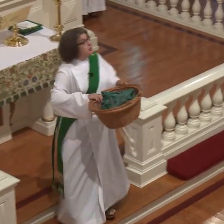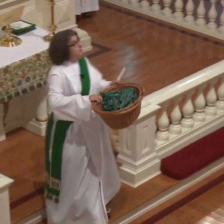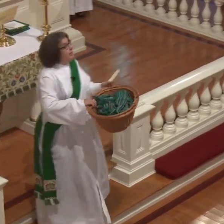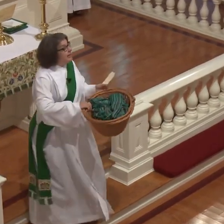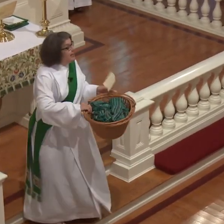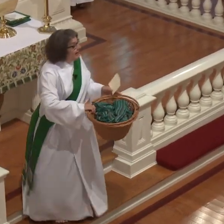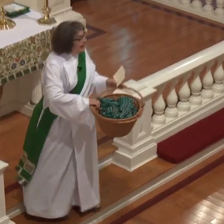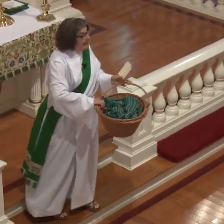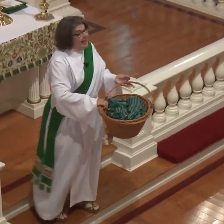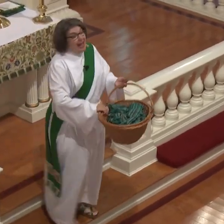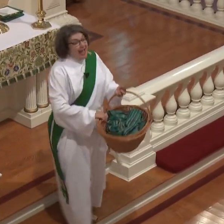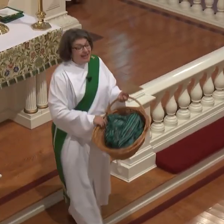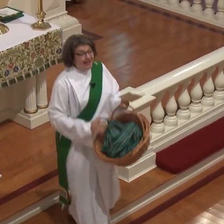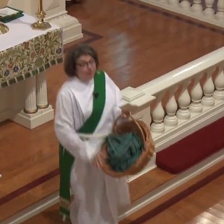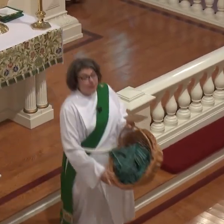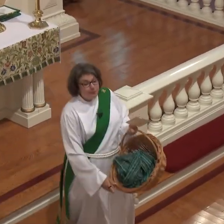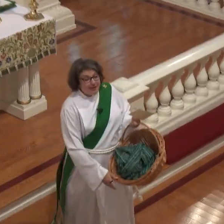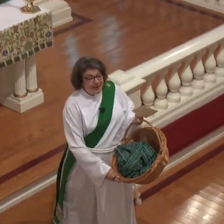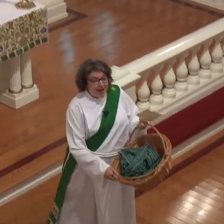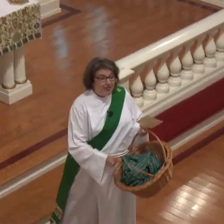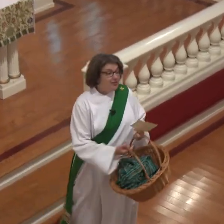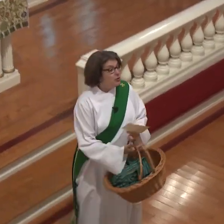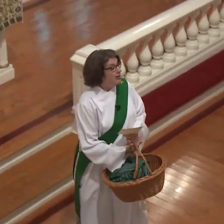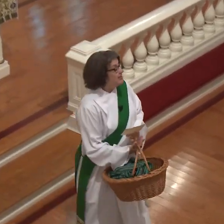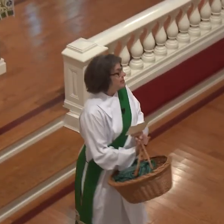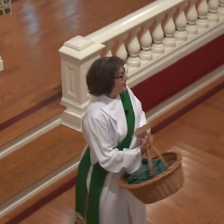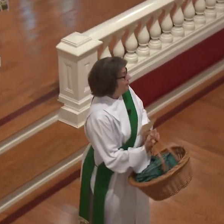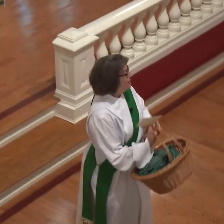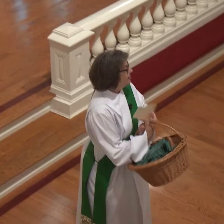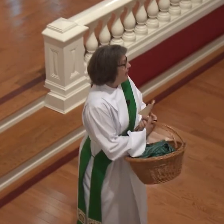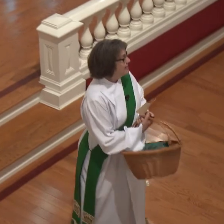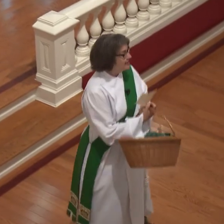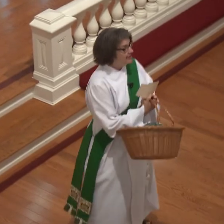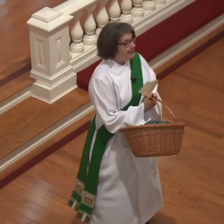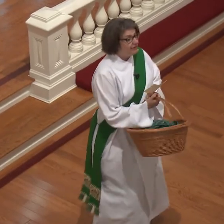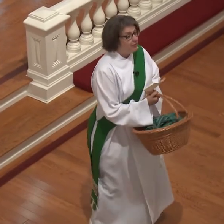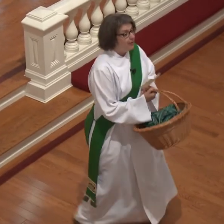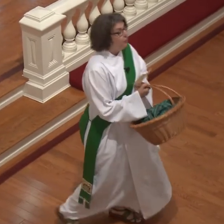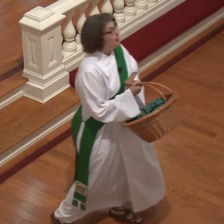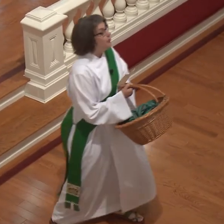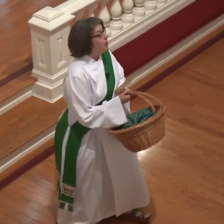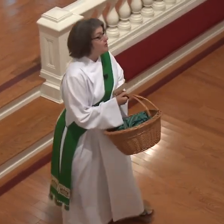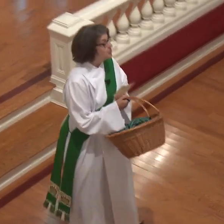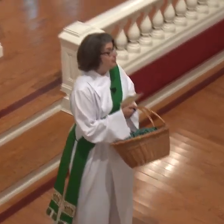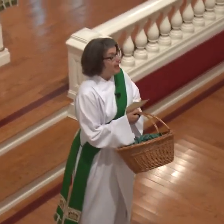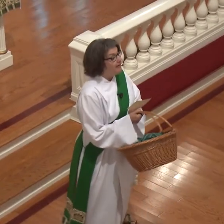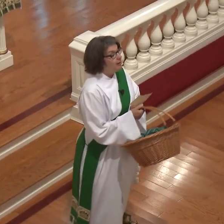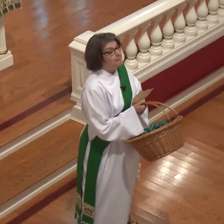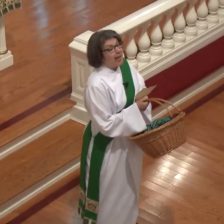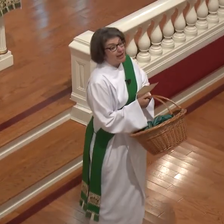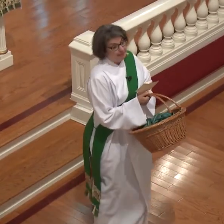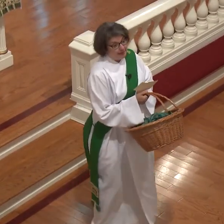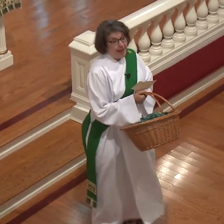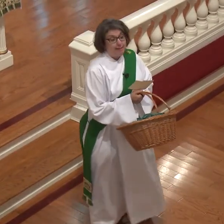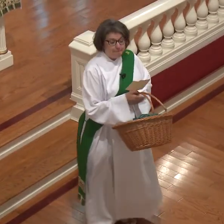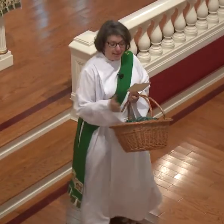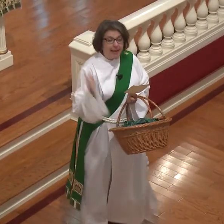a church picnic. And it will be on the 27th, the last Sunday of the month. We will also be having